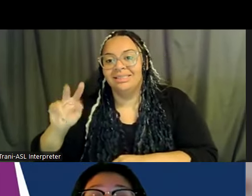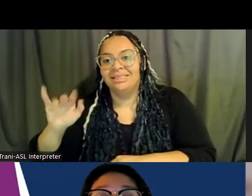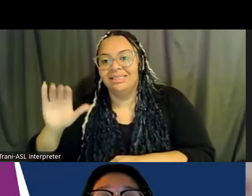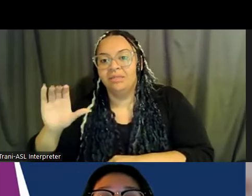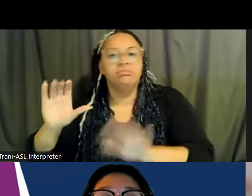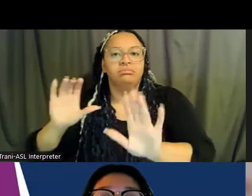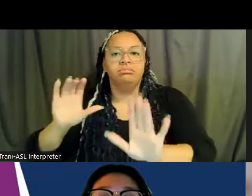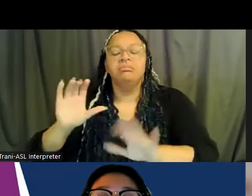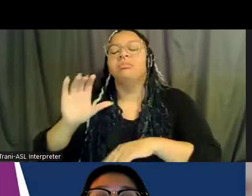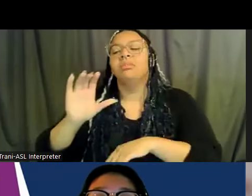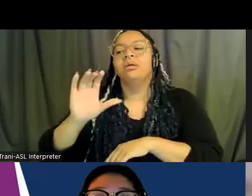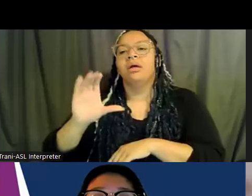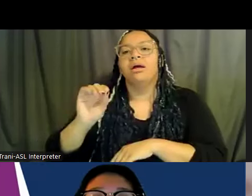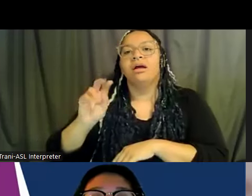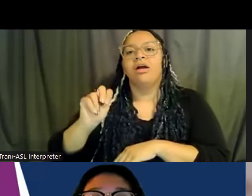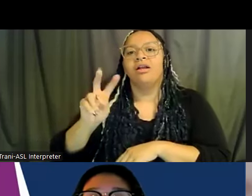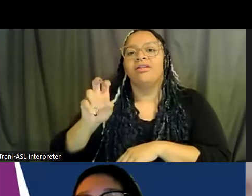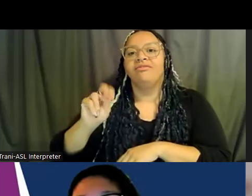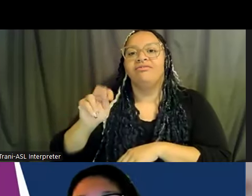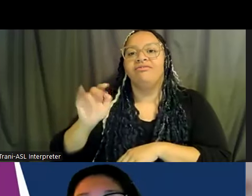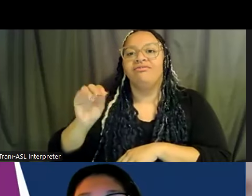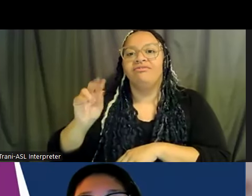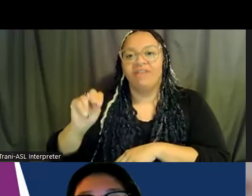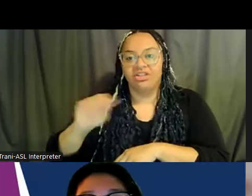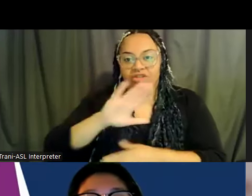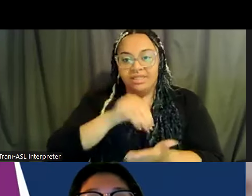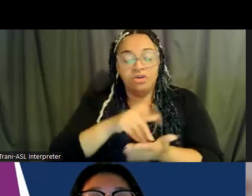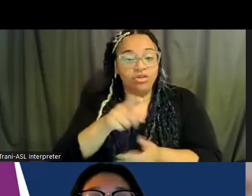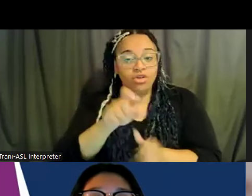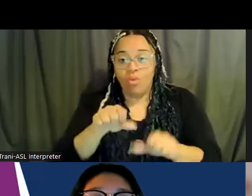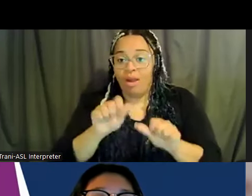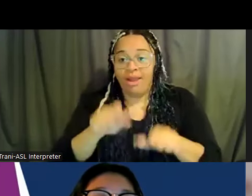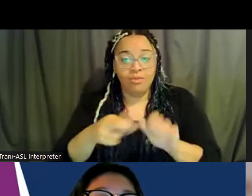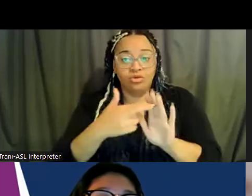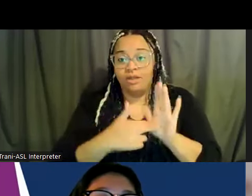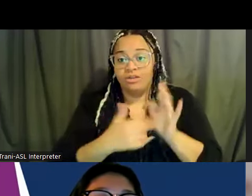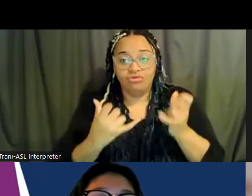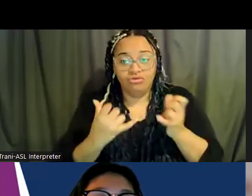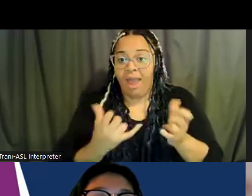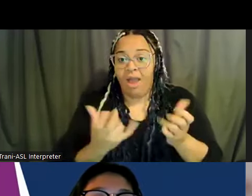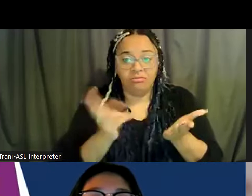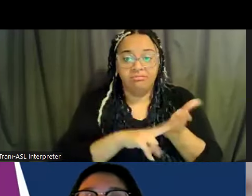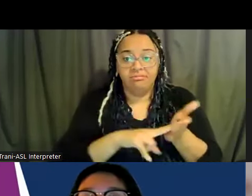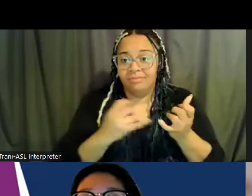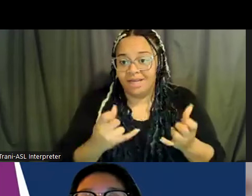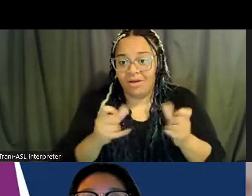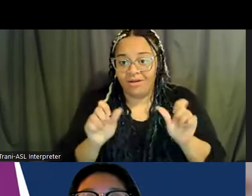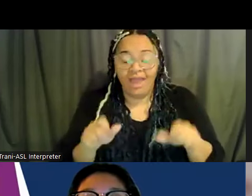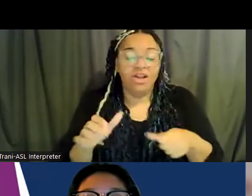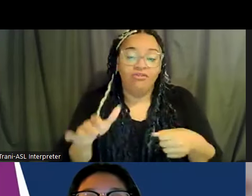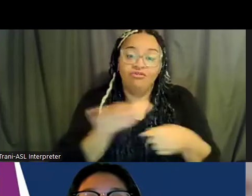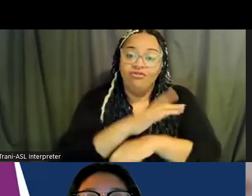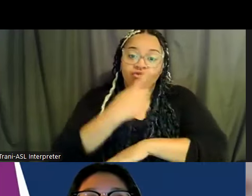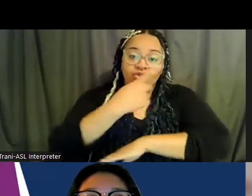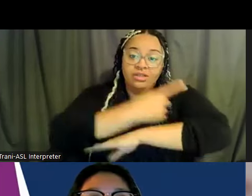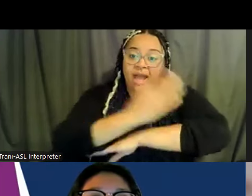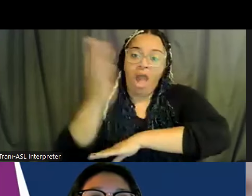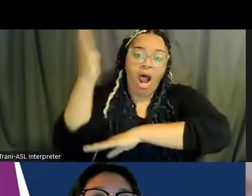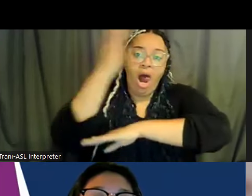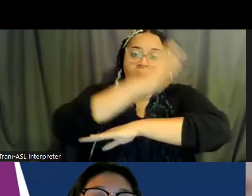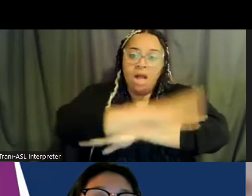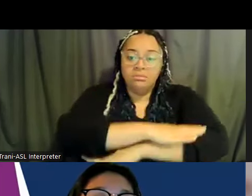Center. So go ahead and scan the QR code. You are able to register now. And it's a full day